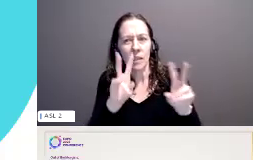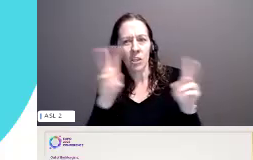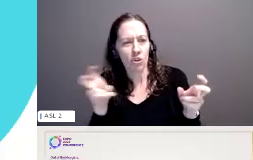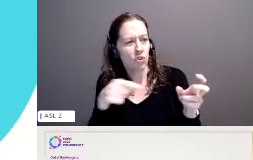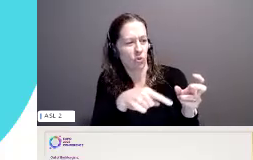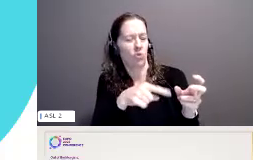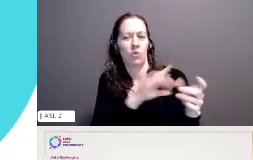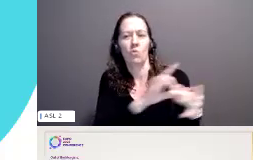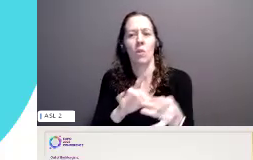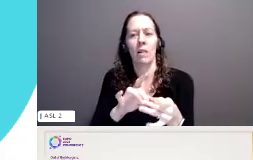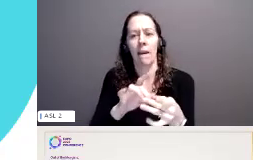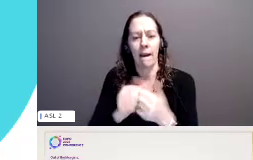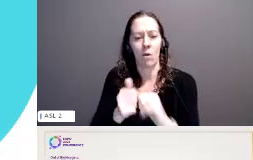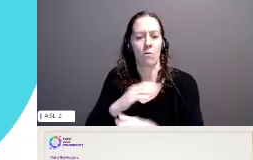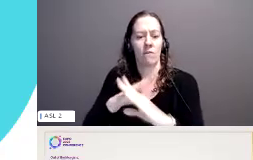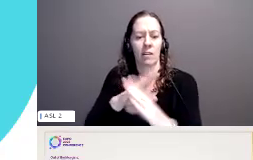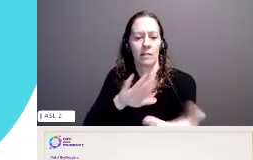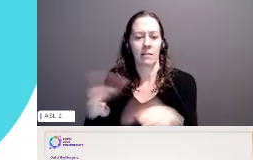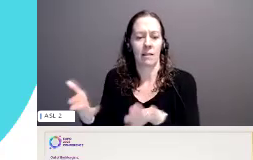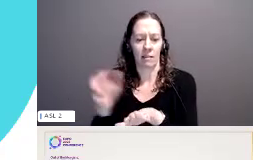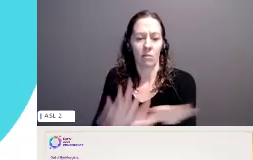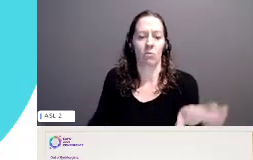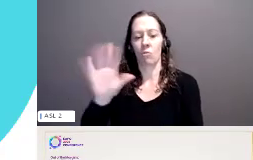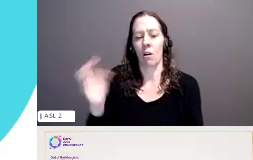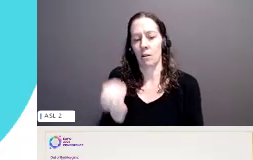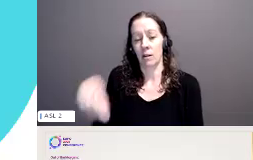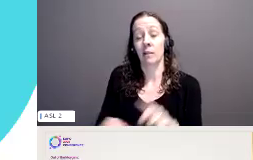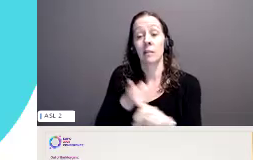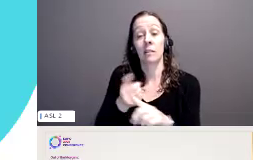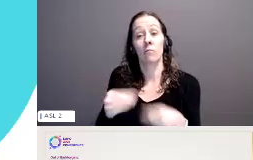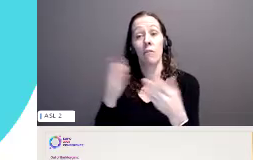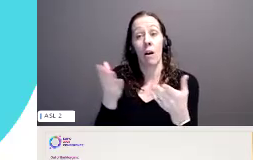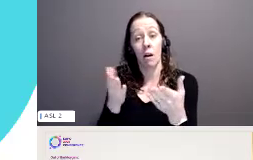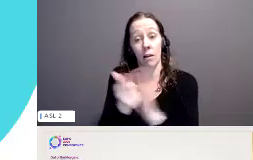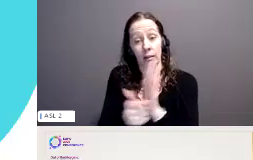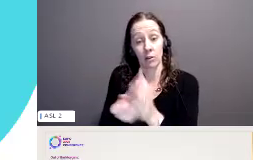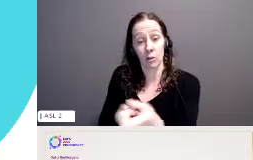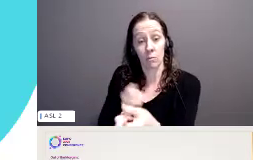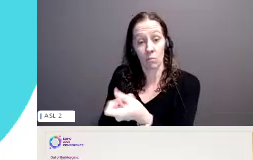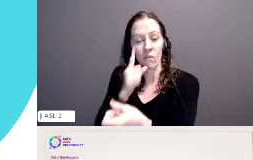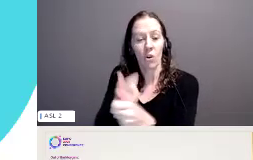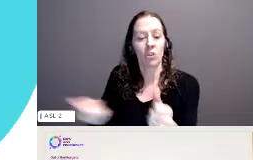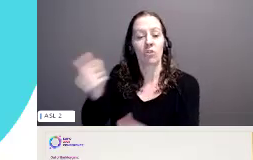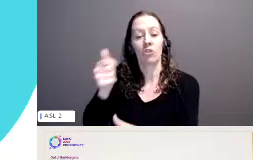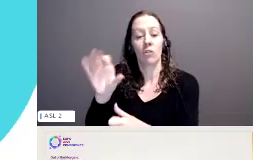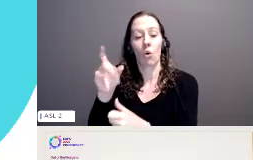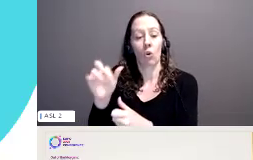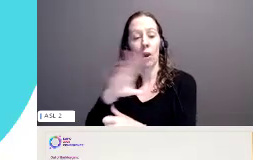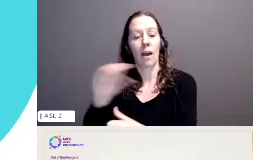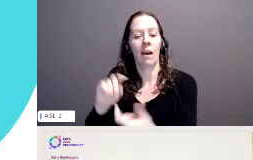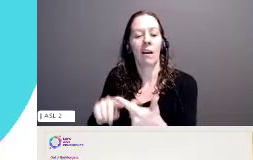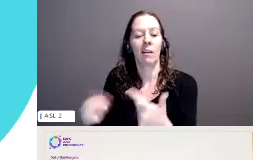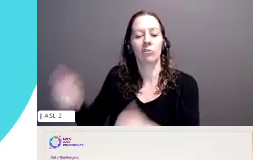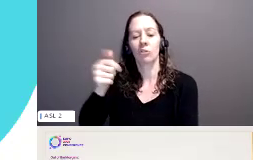Ontario. She provides general legal support for the Chief Coroner and the Chief Forensic Pathologist of Ontario on a wide range